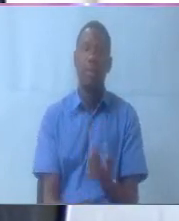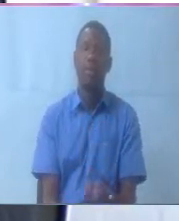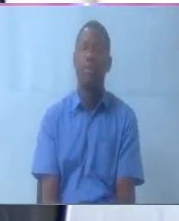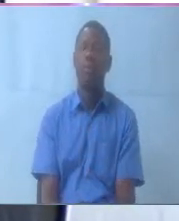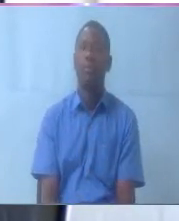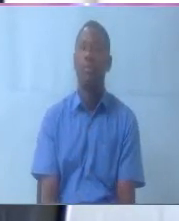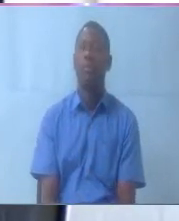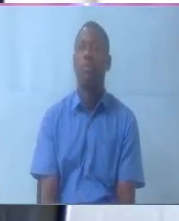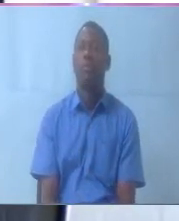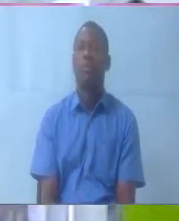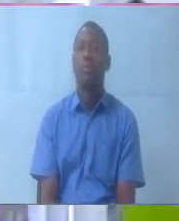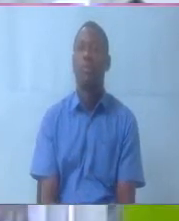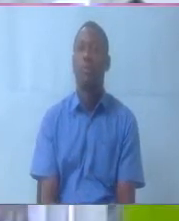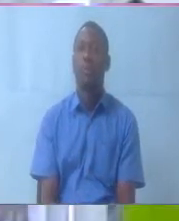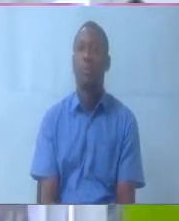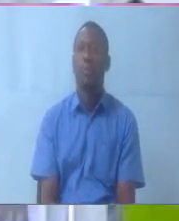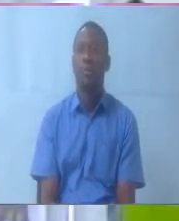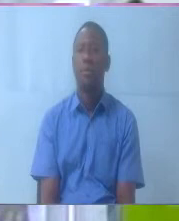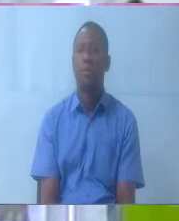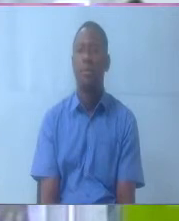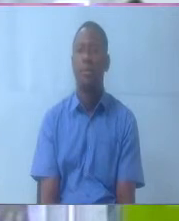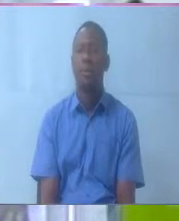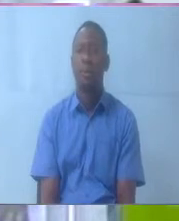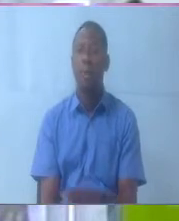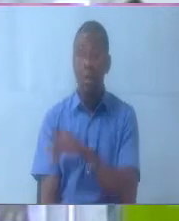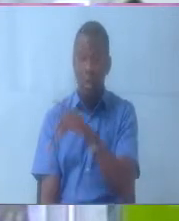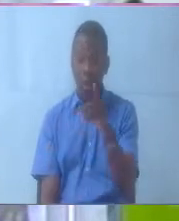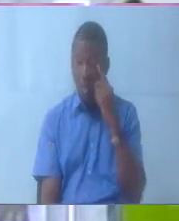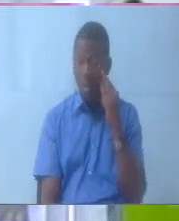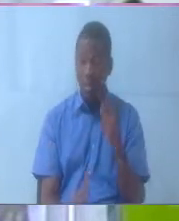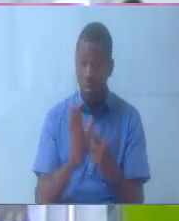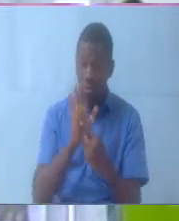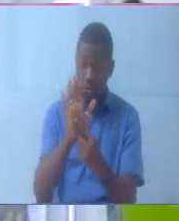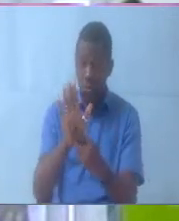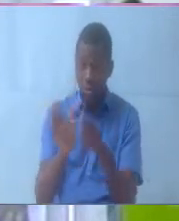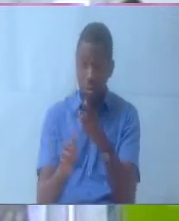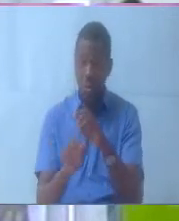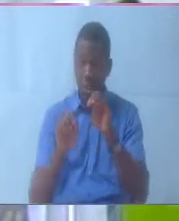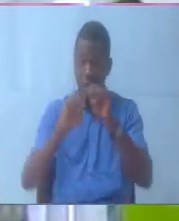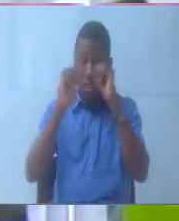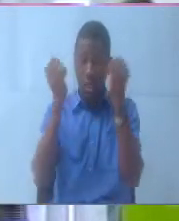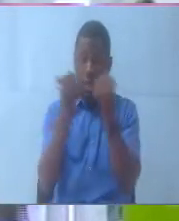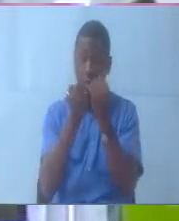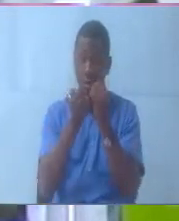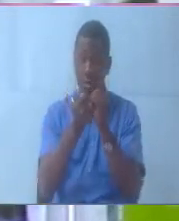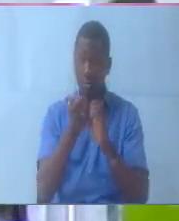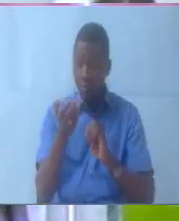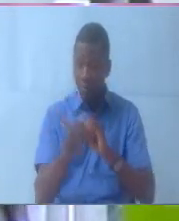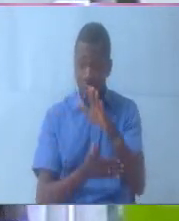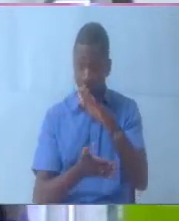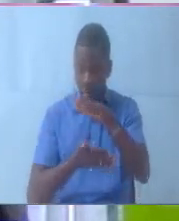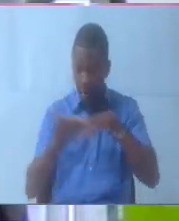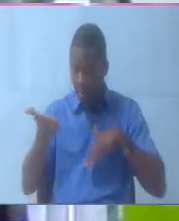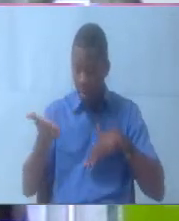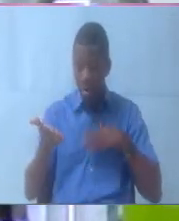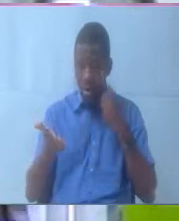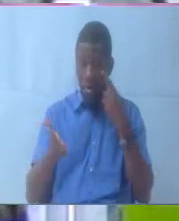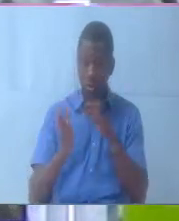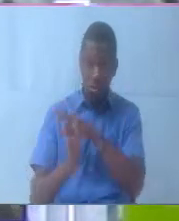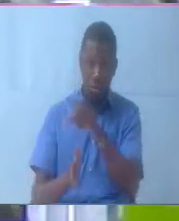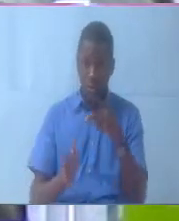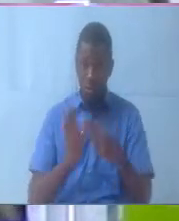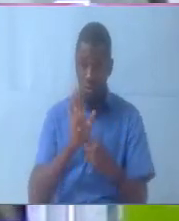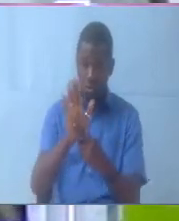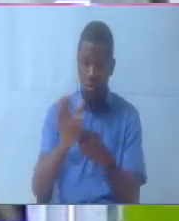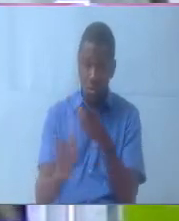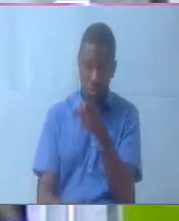itele nante muta Justice Jaite, did they show you the order, the executive order? Justice Jede foi kango nying safere ngon ya itandi la ba me longo